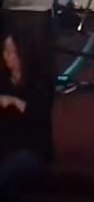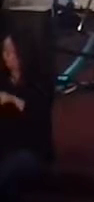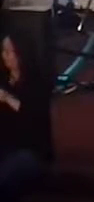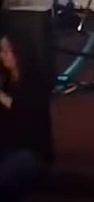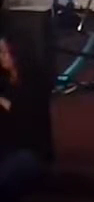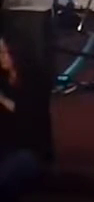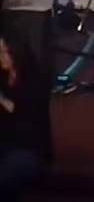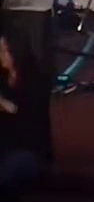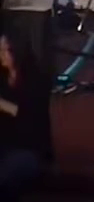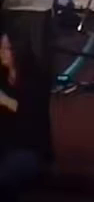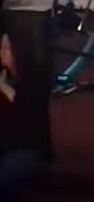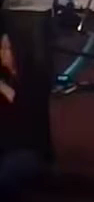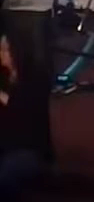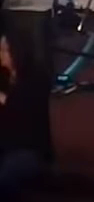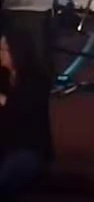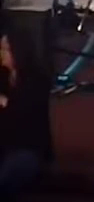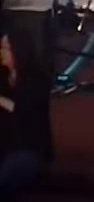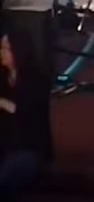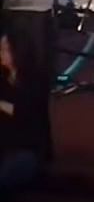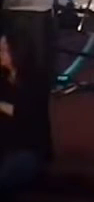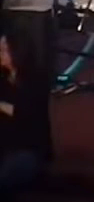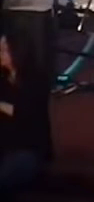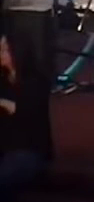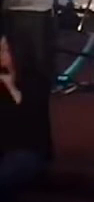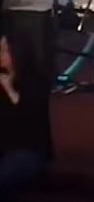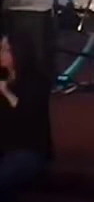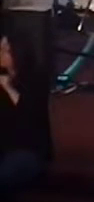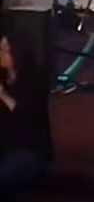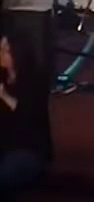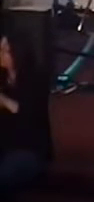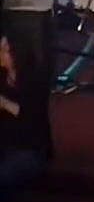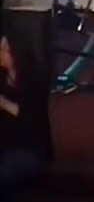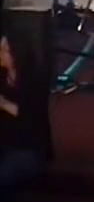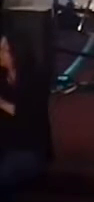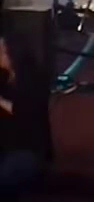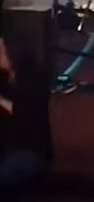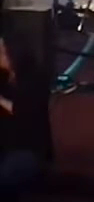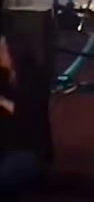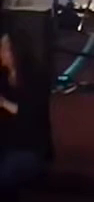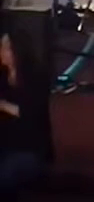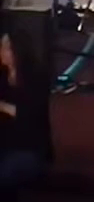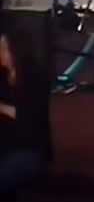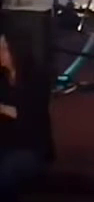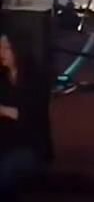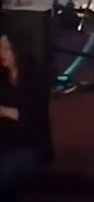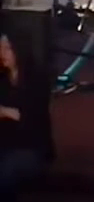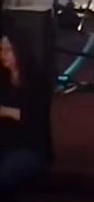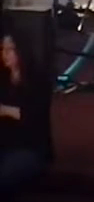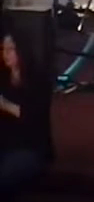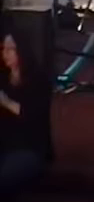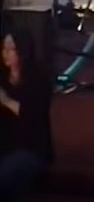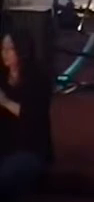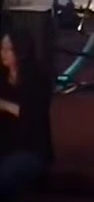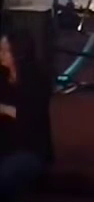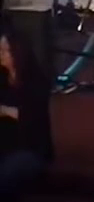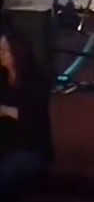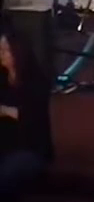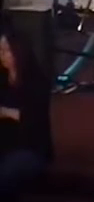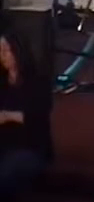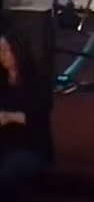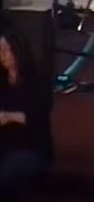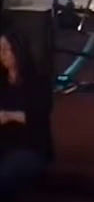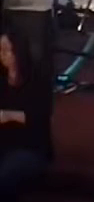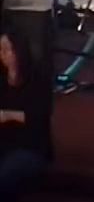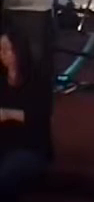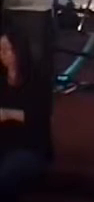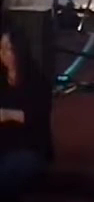church spiritually, to teach them inner spiritual growth and scriptural understanding and spiritual discernment. God wants us to